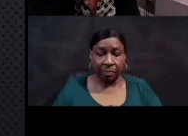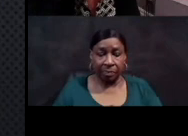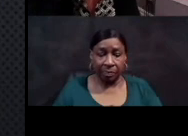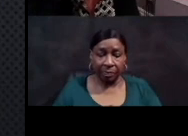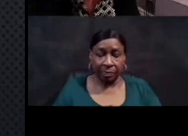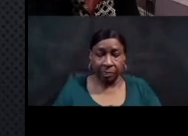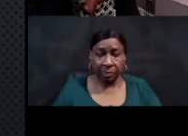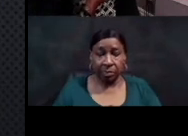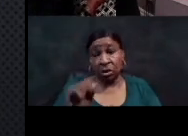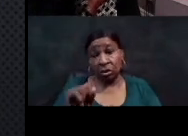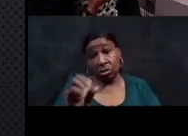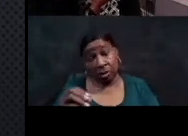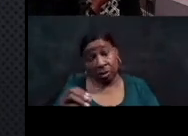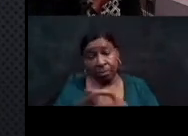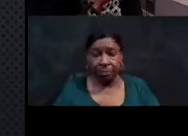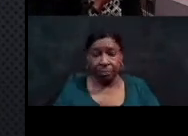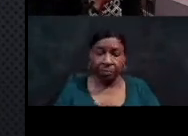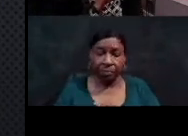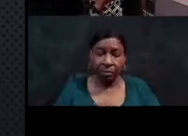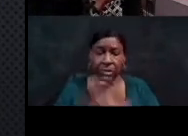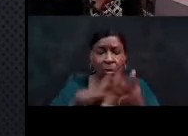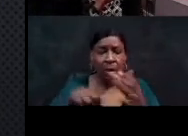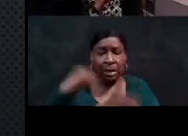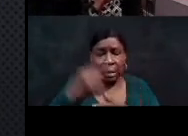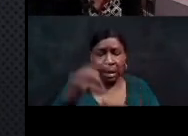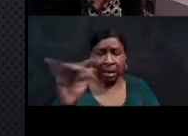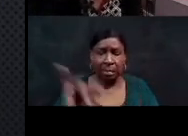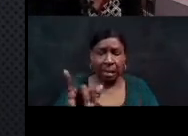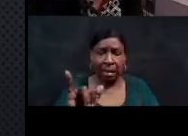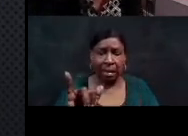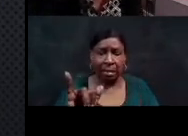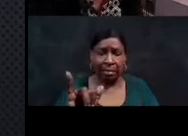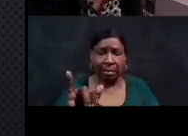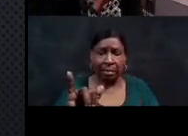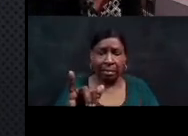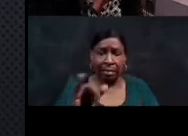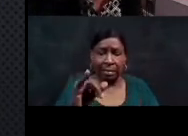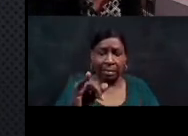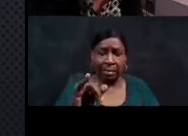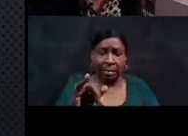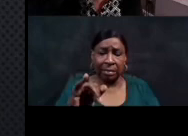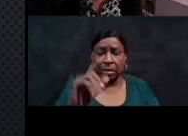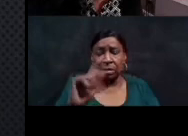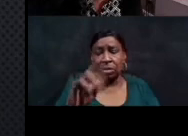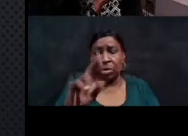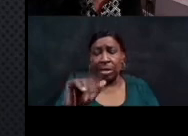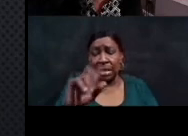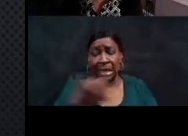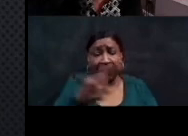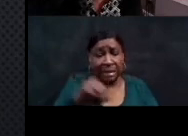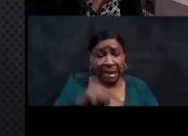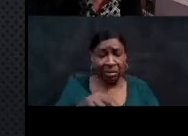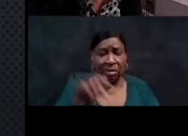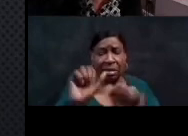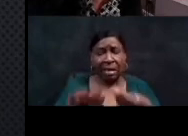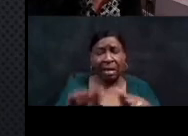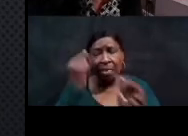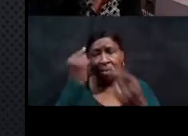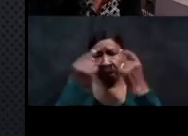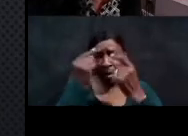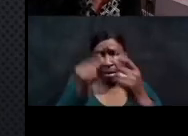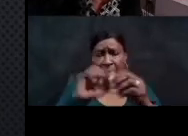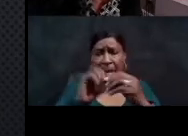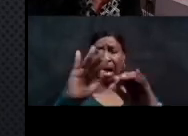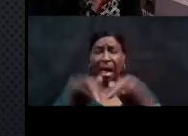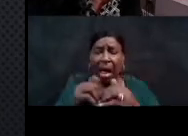So what does this look like transnationally? We can think about how this set of